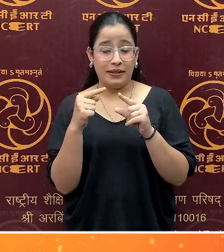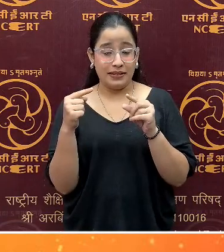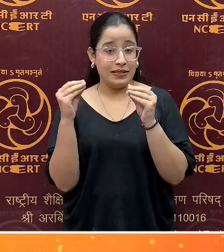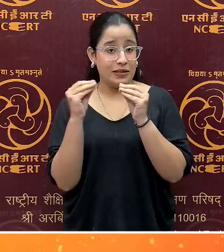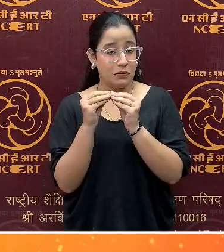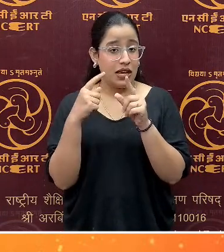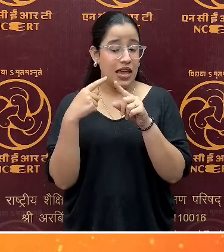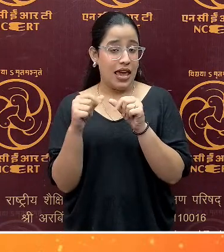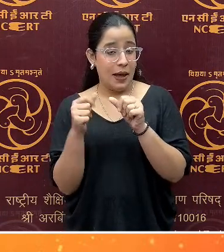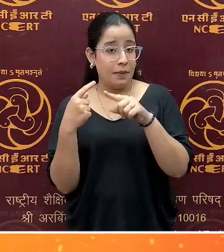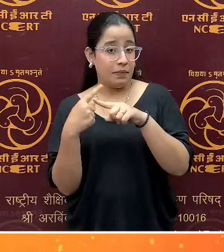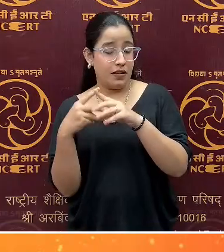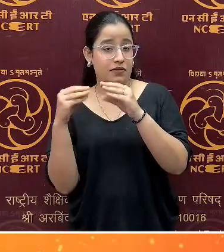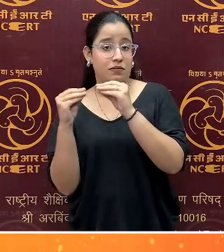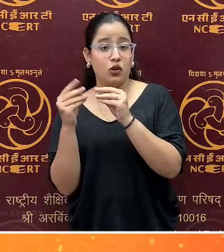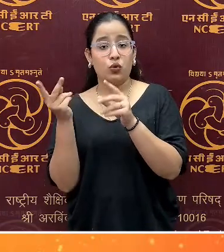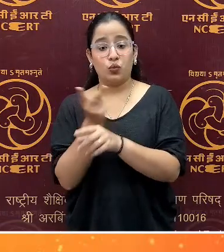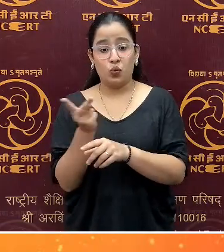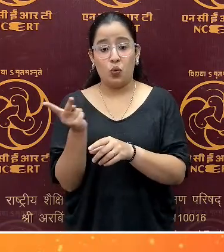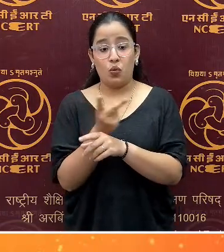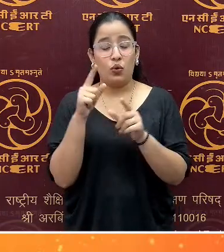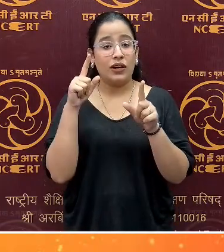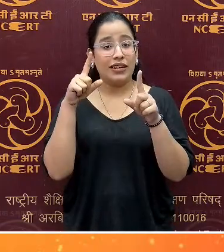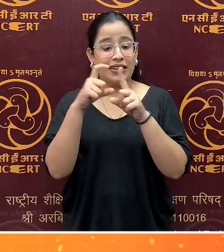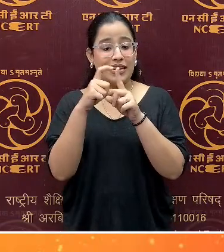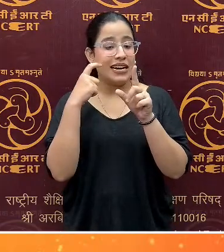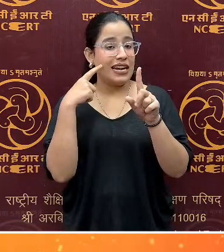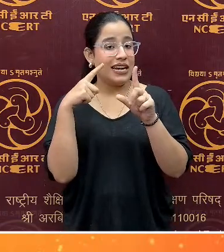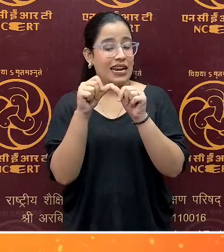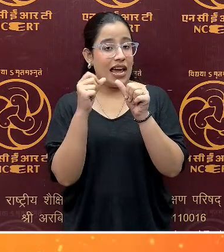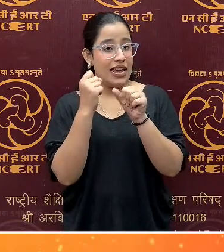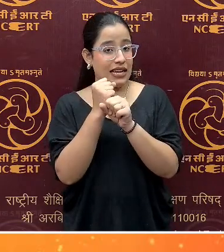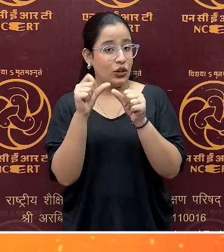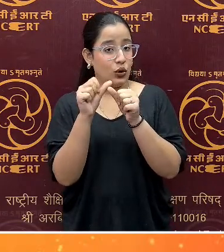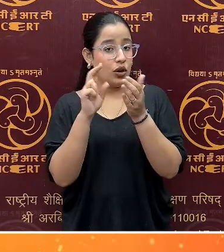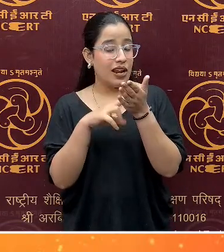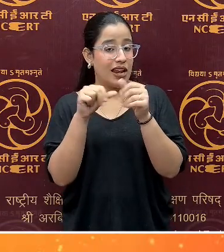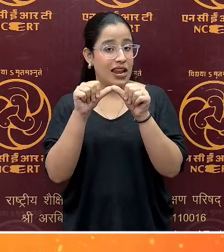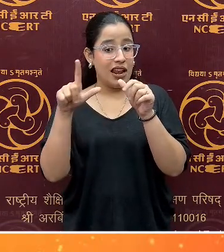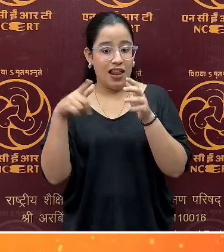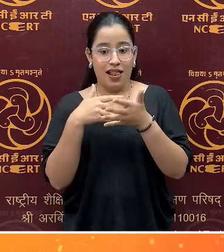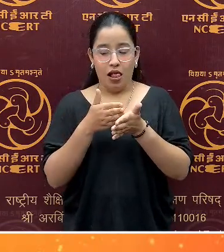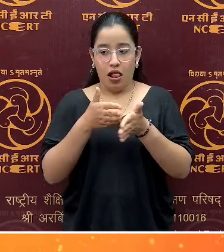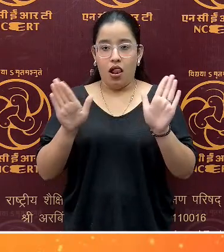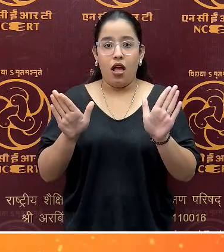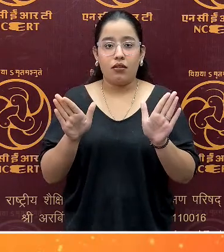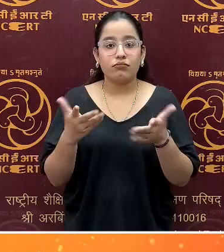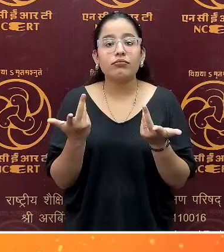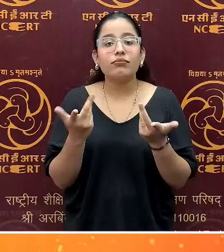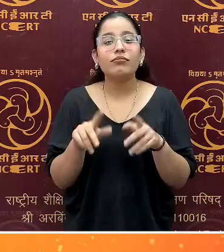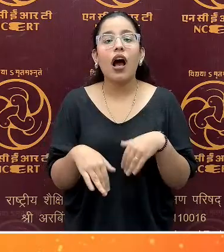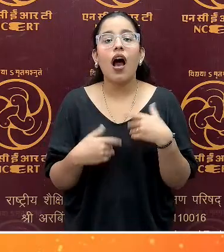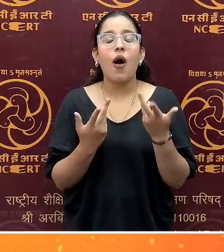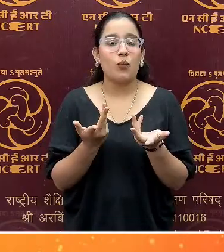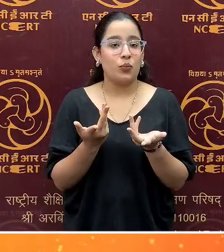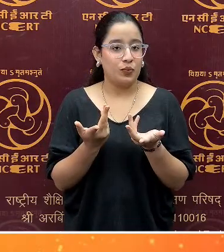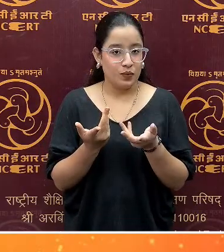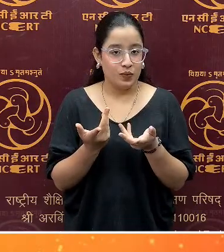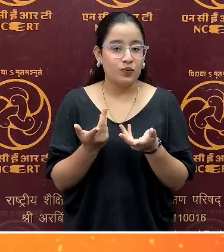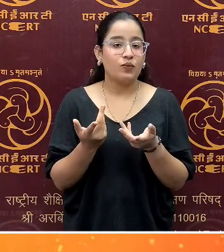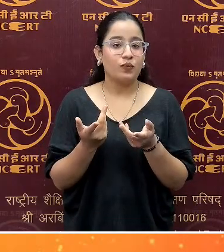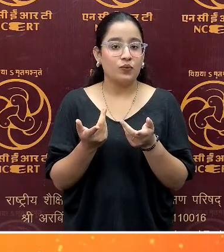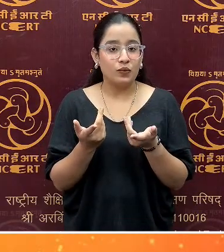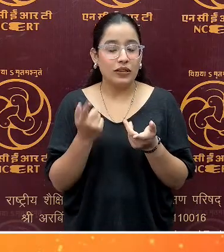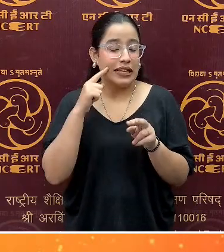get a statement where we can have the two diagonals can be perpendicular to each other. So when they are perpendicular to each other,